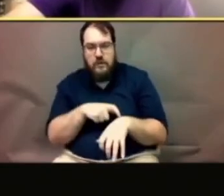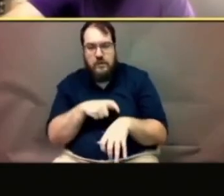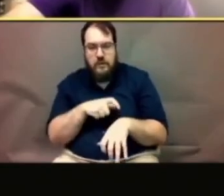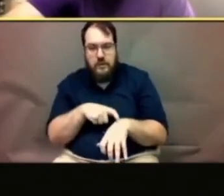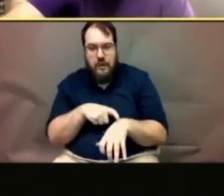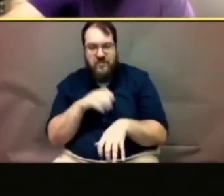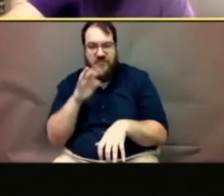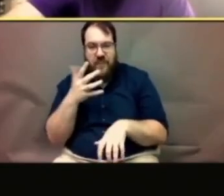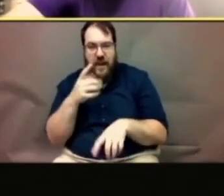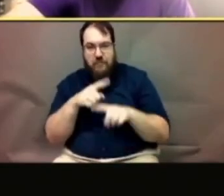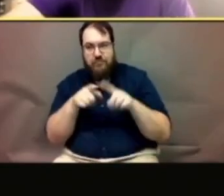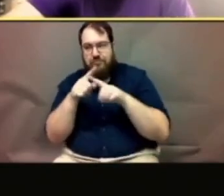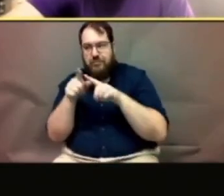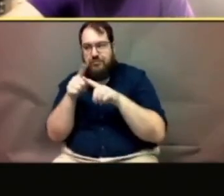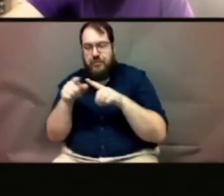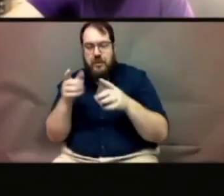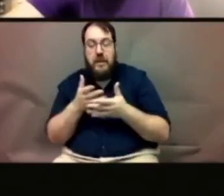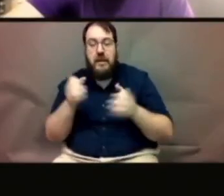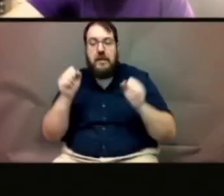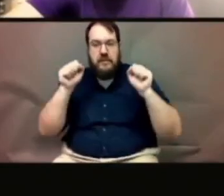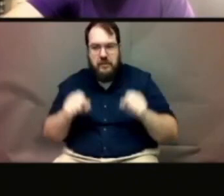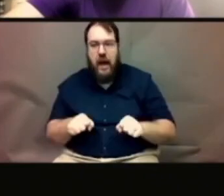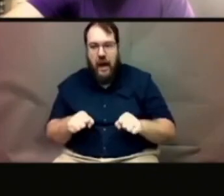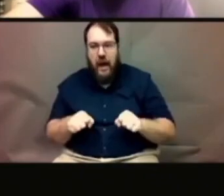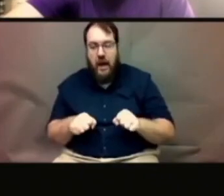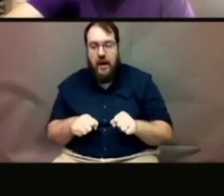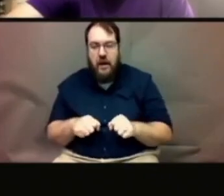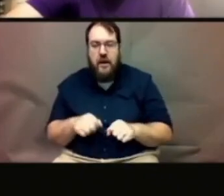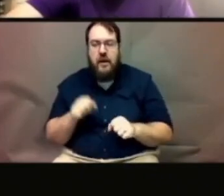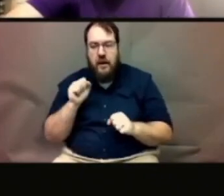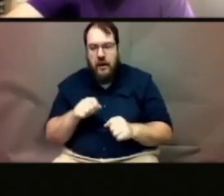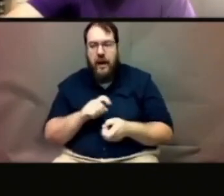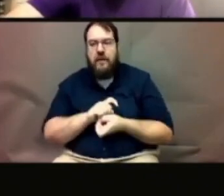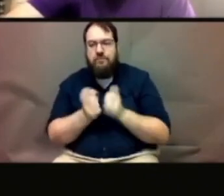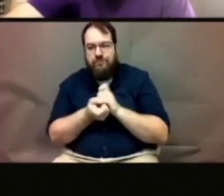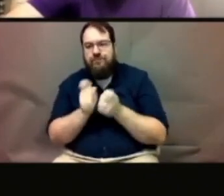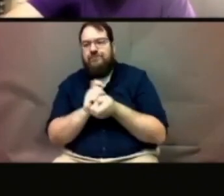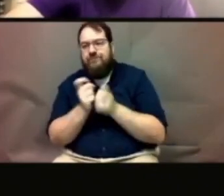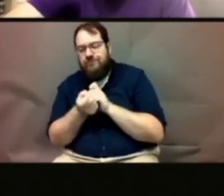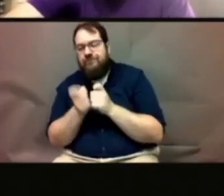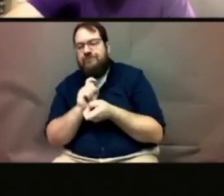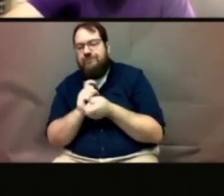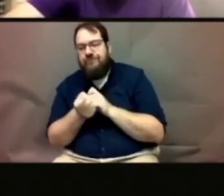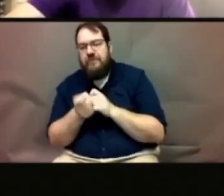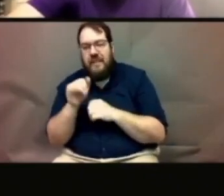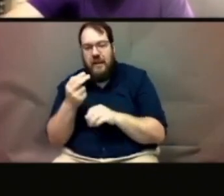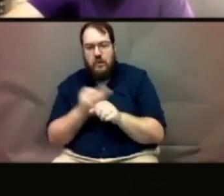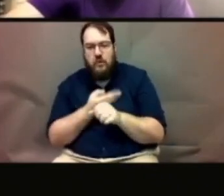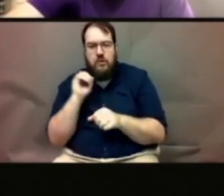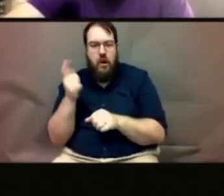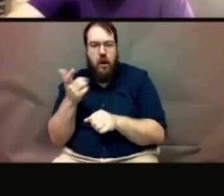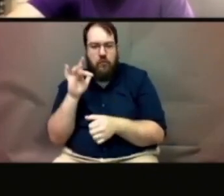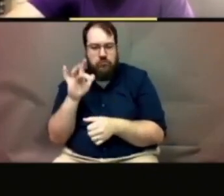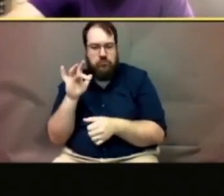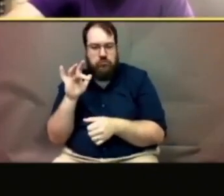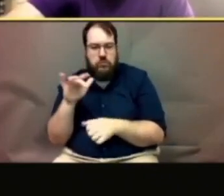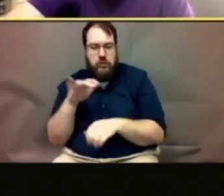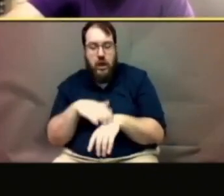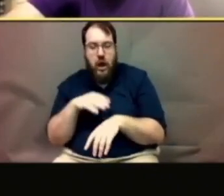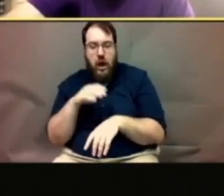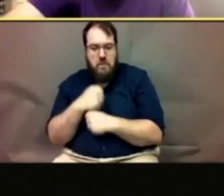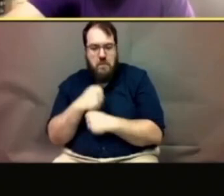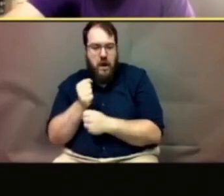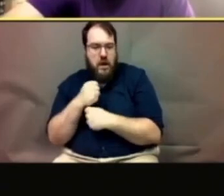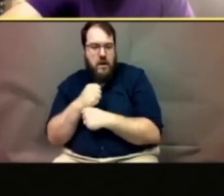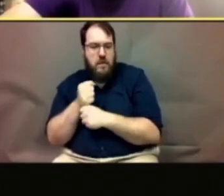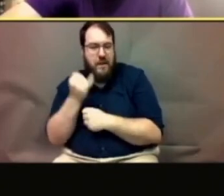different things? Well, you can do that. So you can just keep changing here. And if you don't, and this actually uses all the keys that are on Makey Makey. If I wanted to